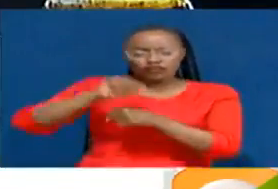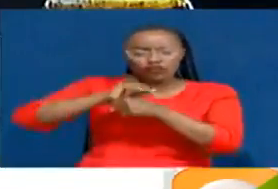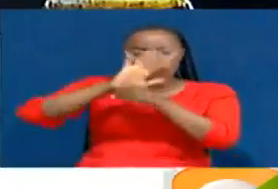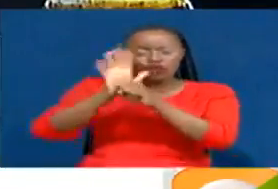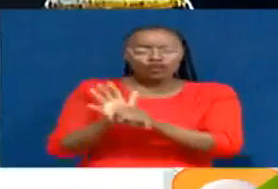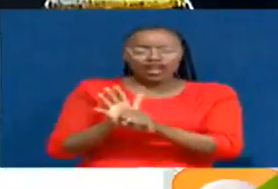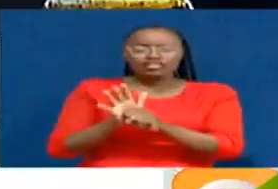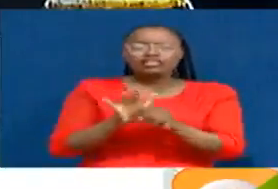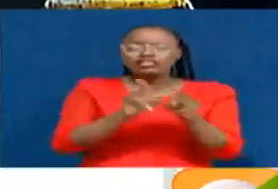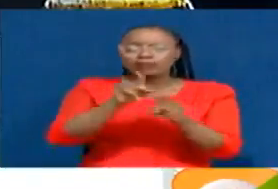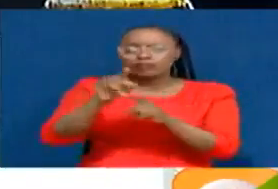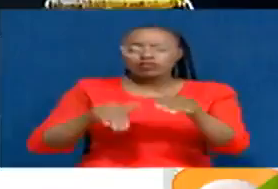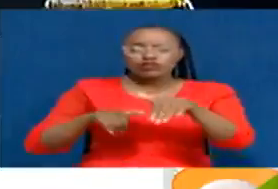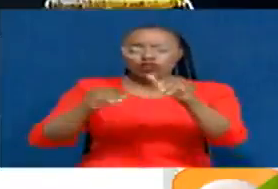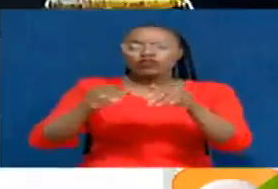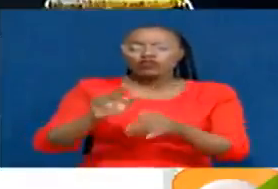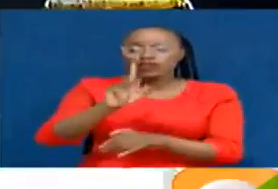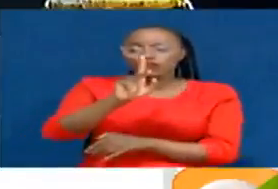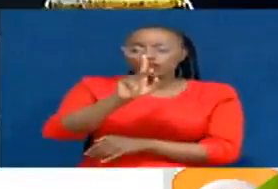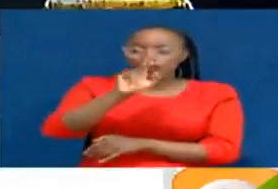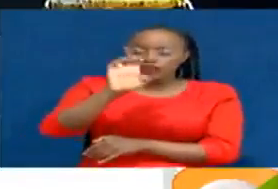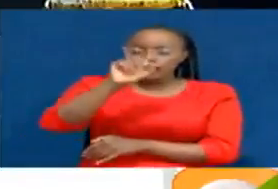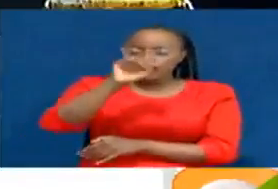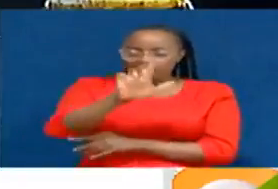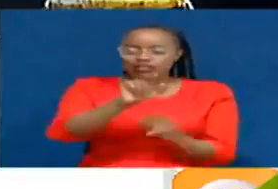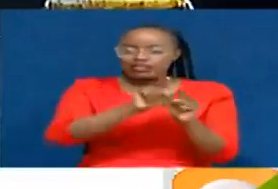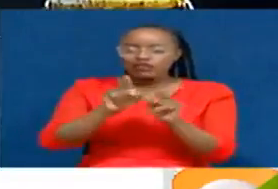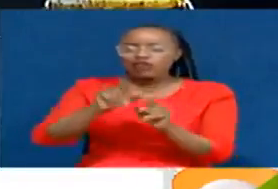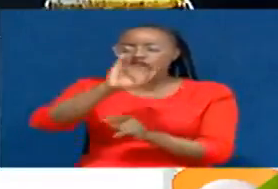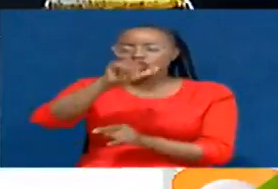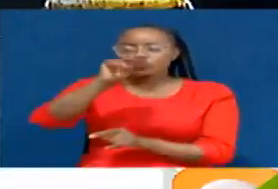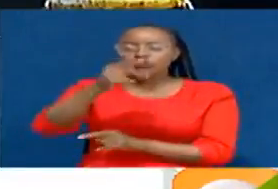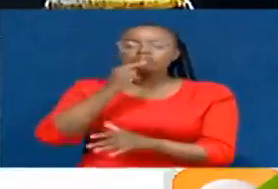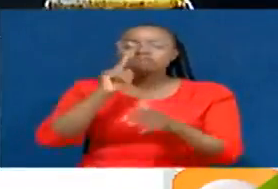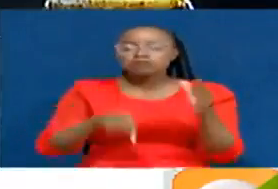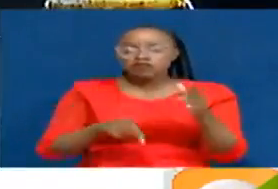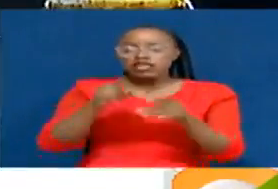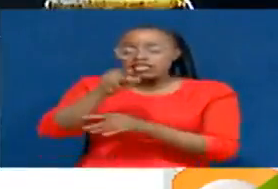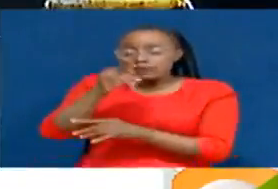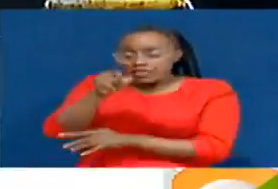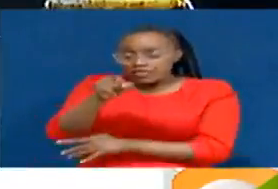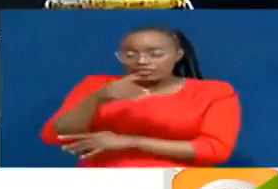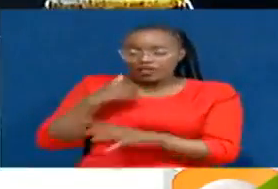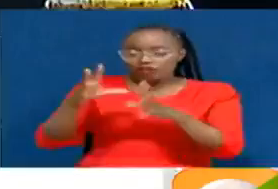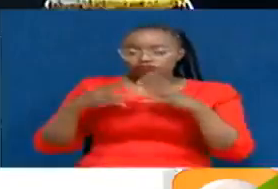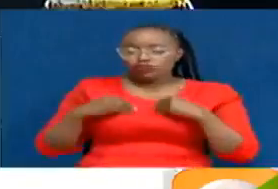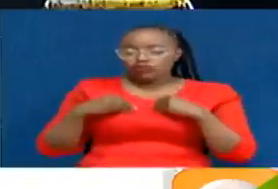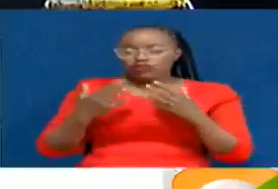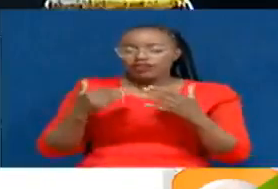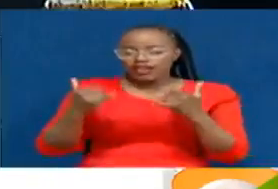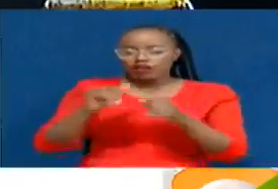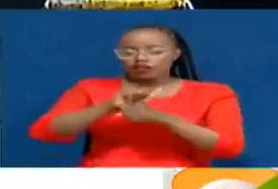COVID-19 pandemic. This is according to Kenya Breweries Managing Director John Musonga, who says the brewer is now adapting to the